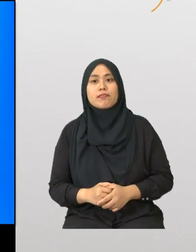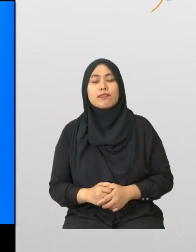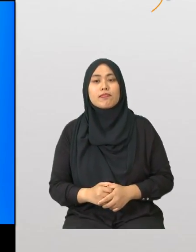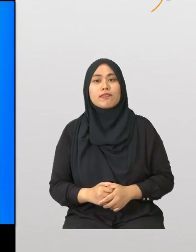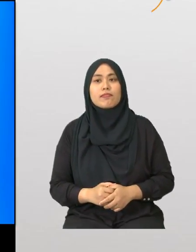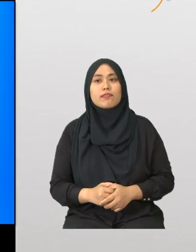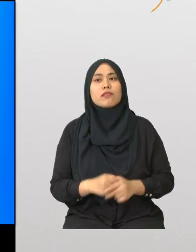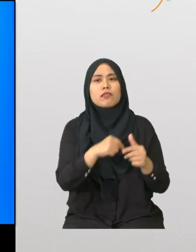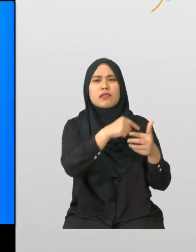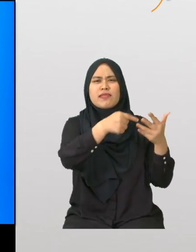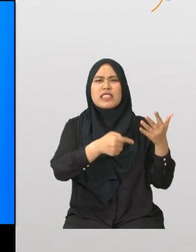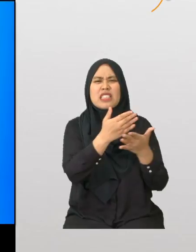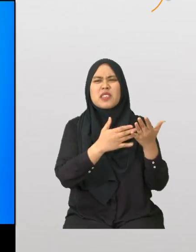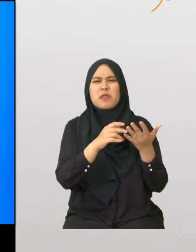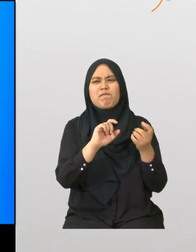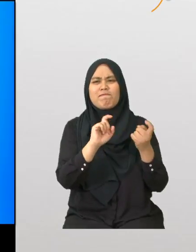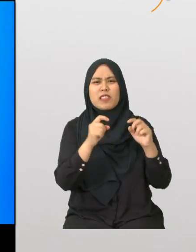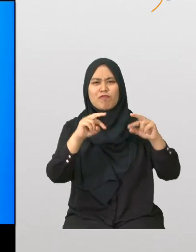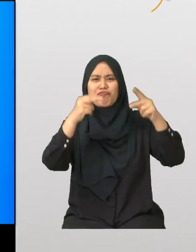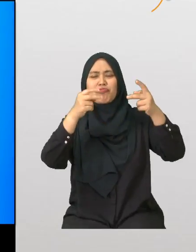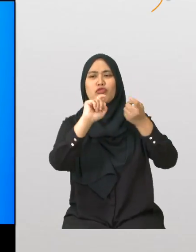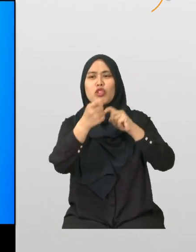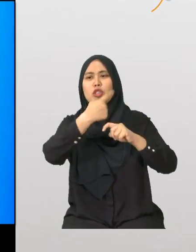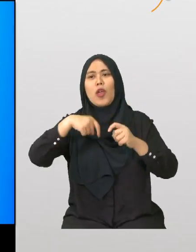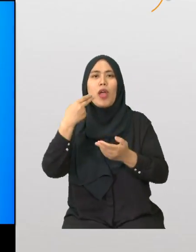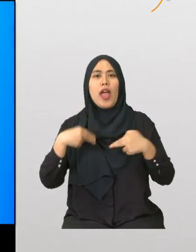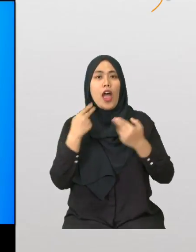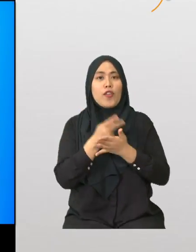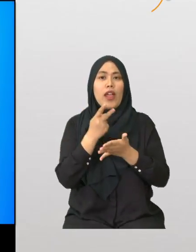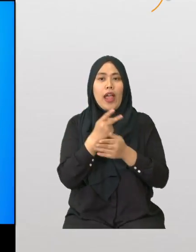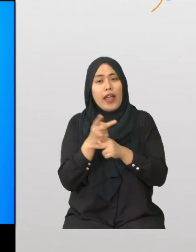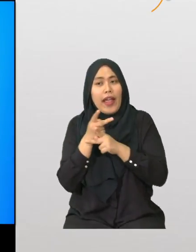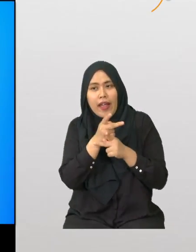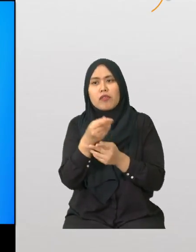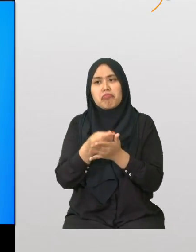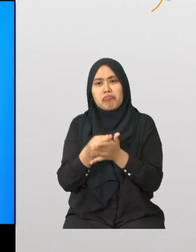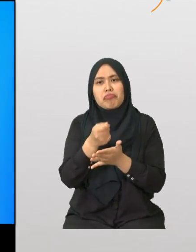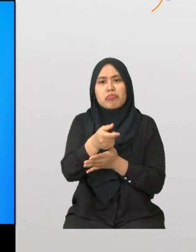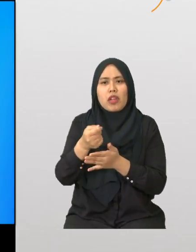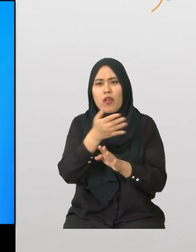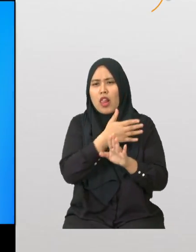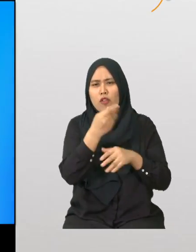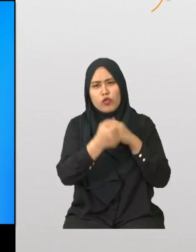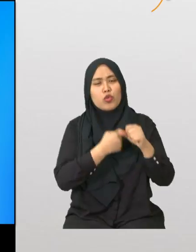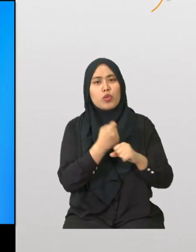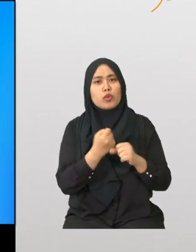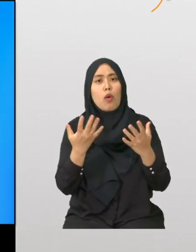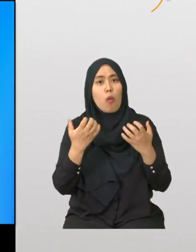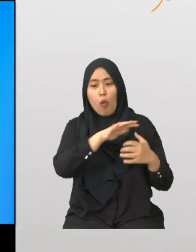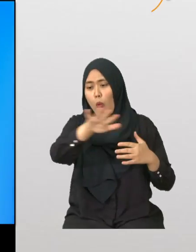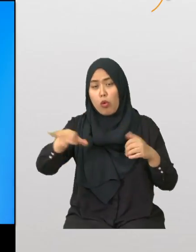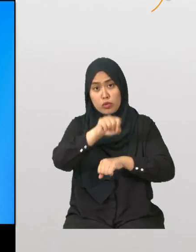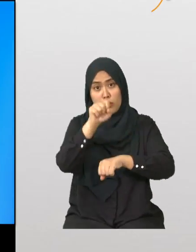These are some of the major changes to our healthcare financing over the last few years. We want all Singaporeans to have access